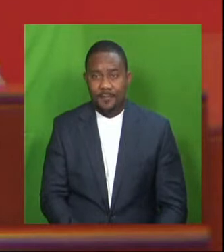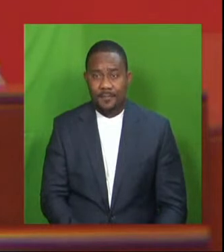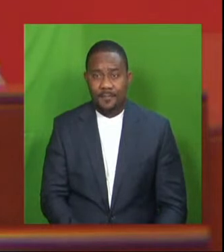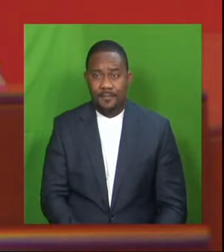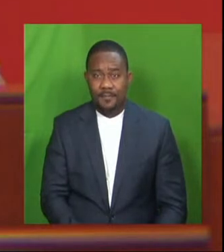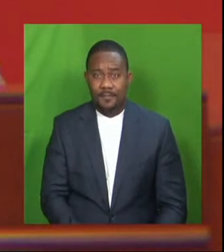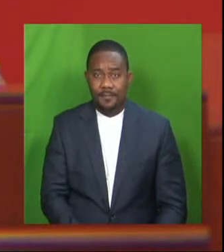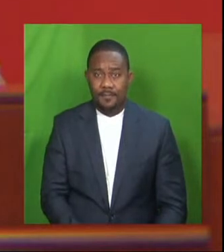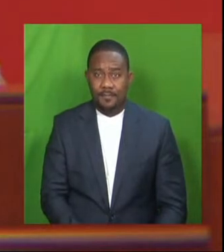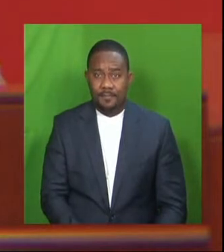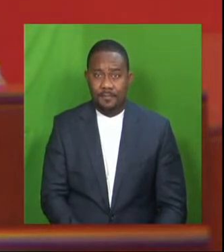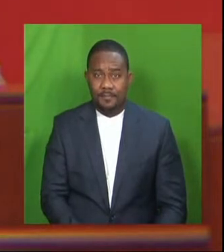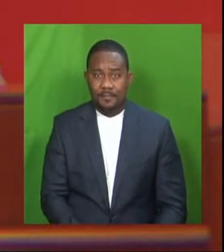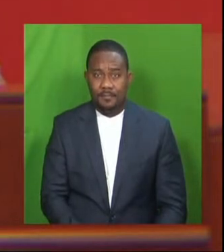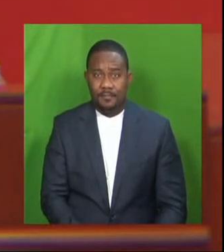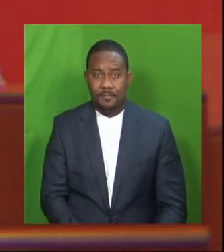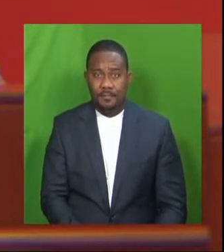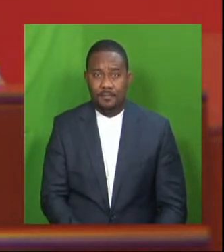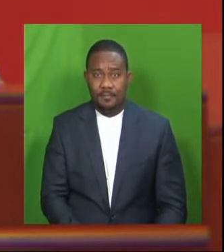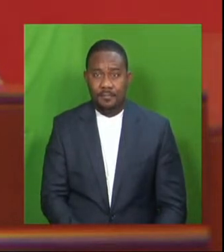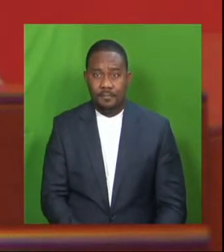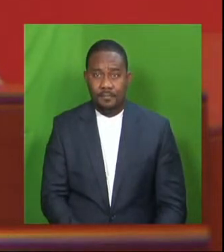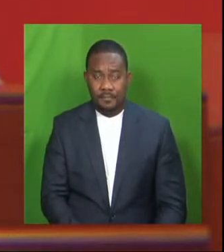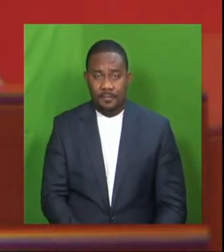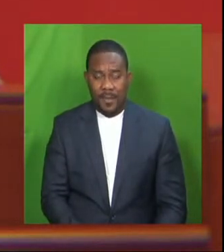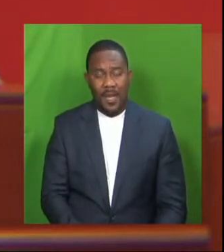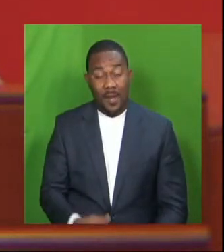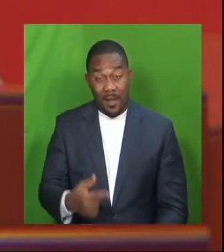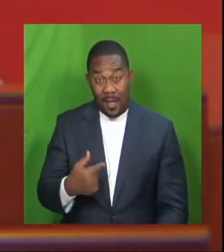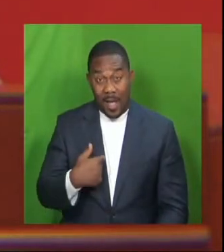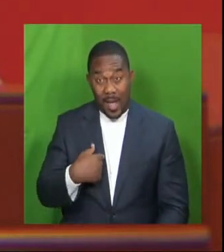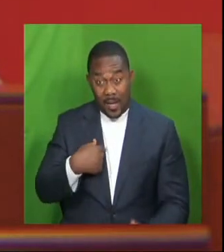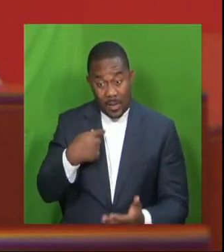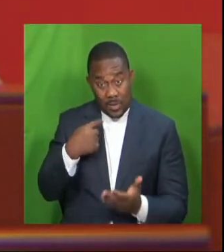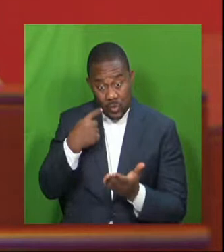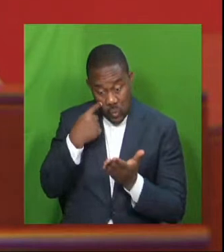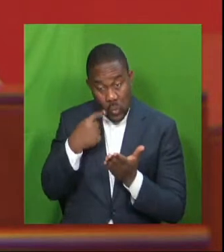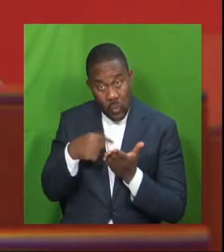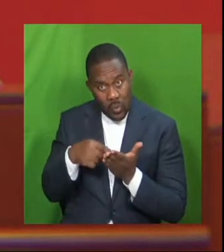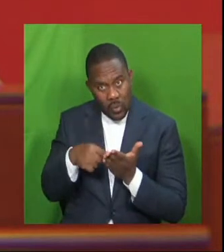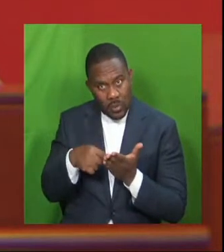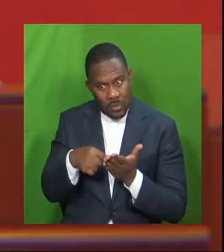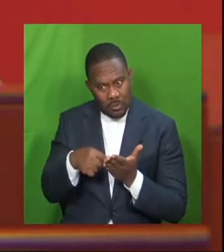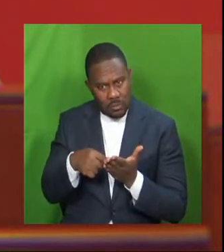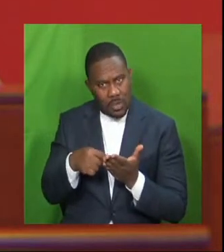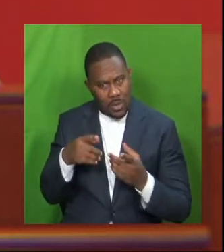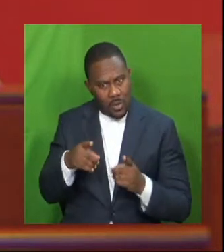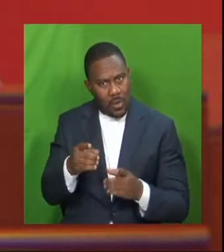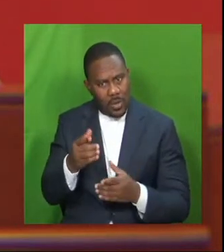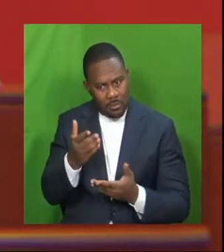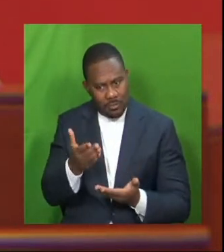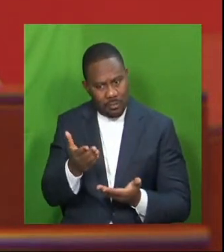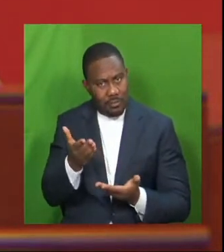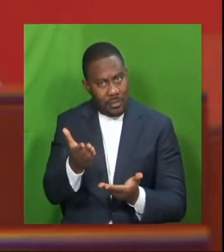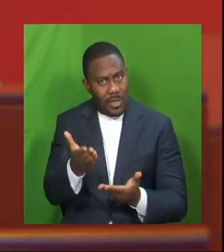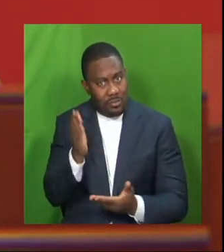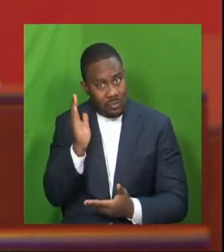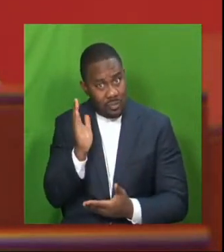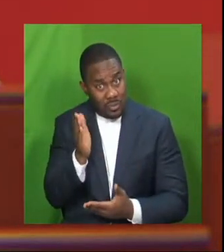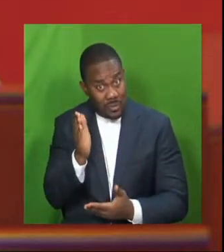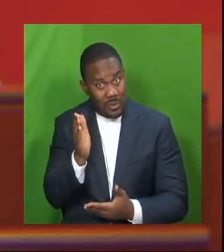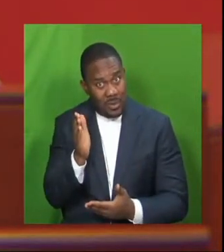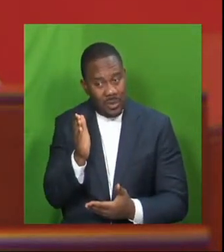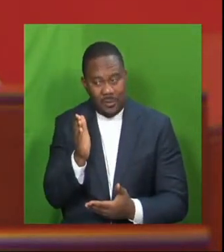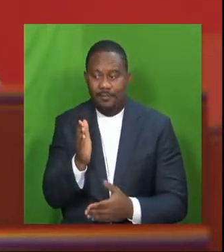But I noted in my submission that the Court of Appeal took